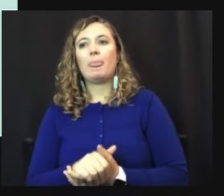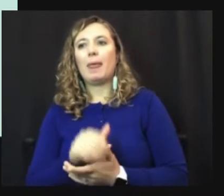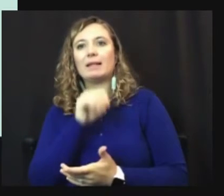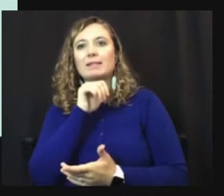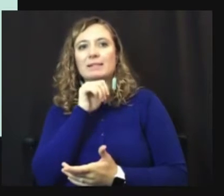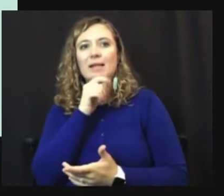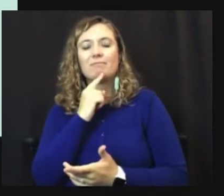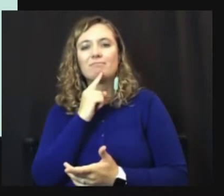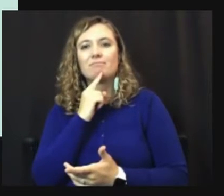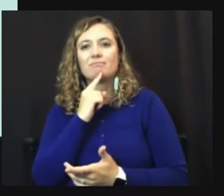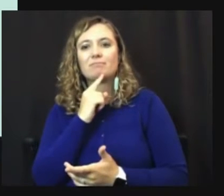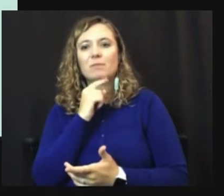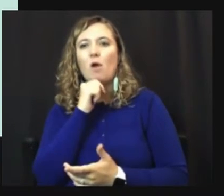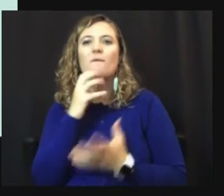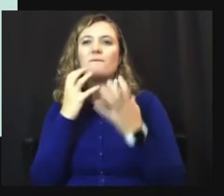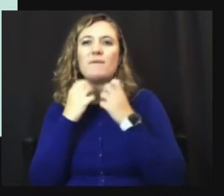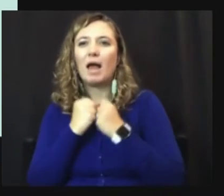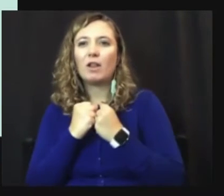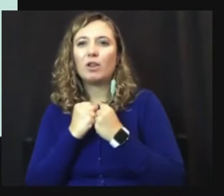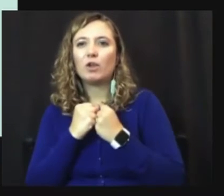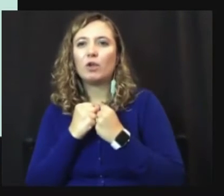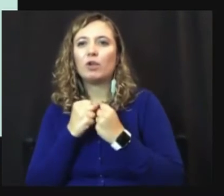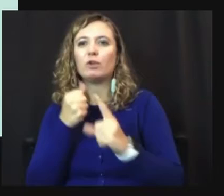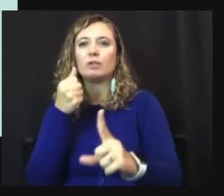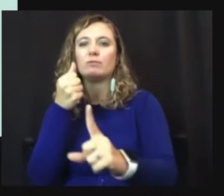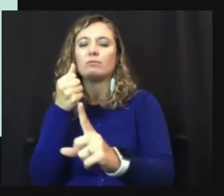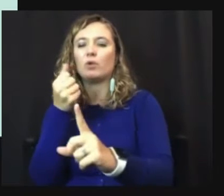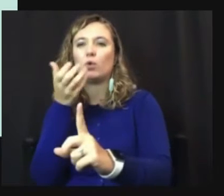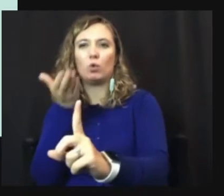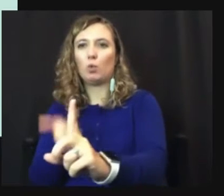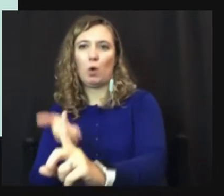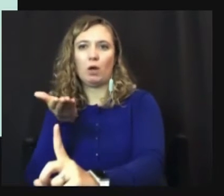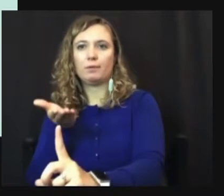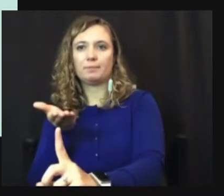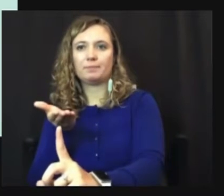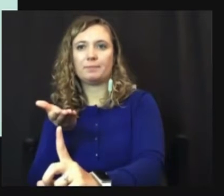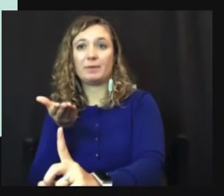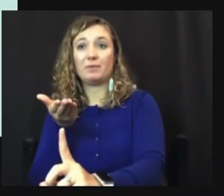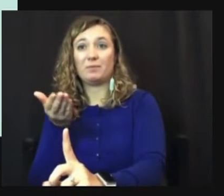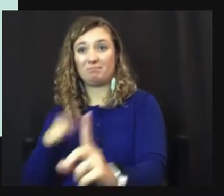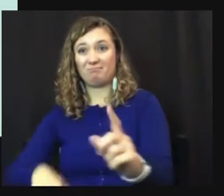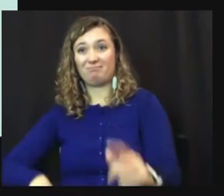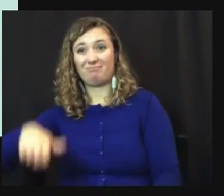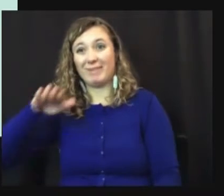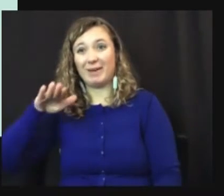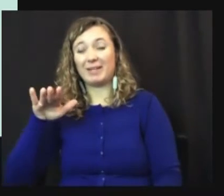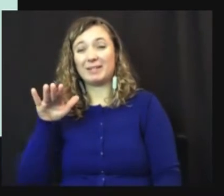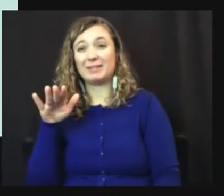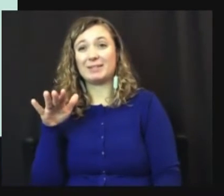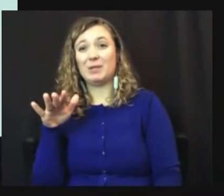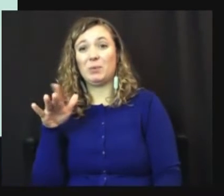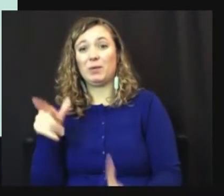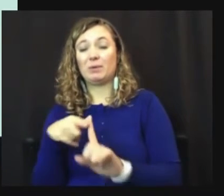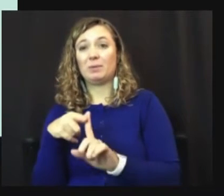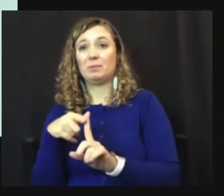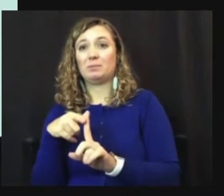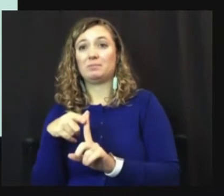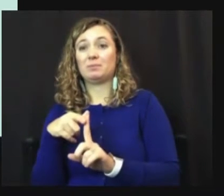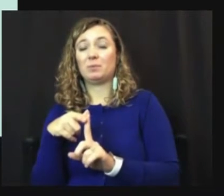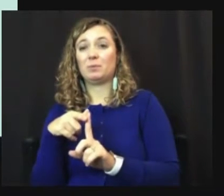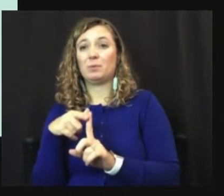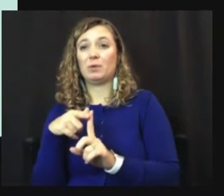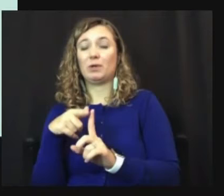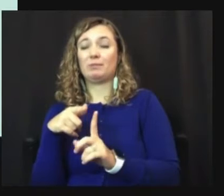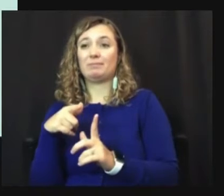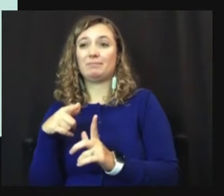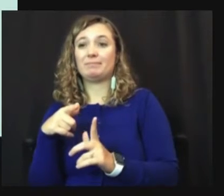very clear to autistics from a young age when we're told to do a variety of things. And one of those things that we're told to do is stop stemming.